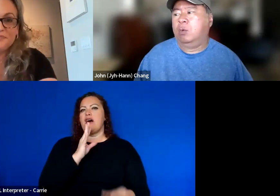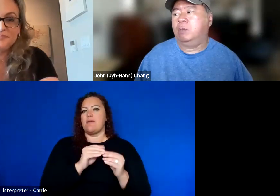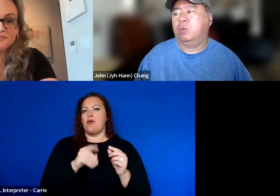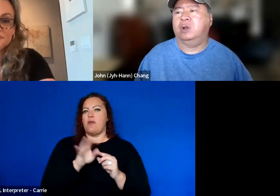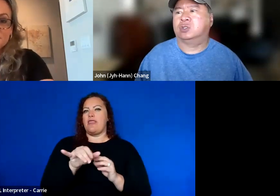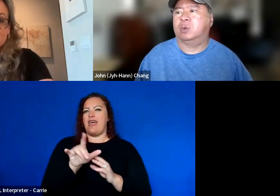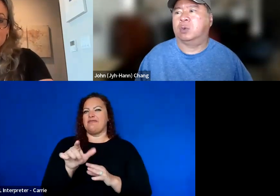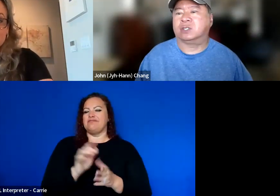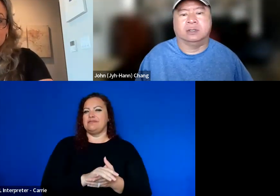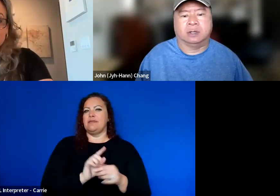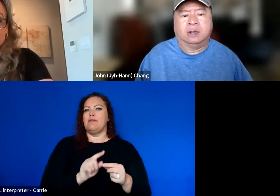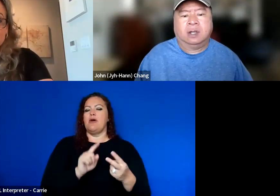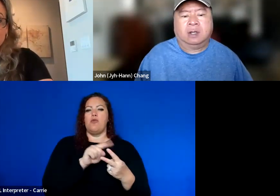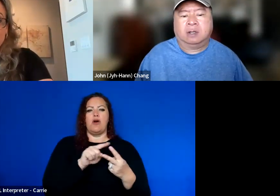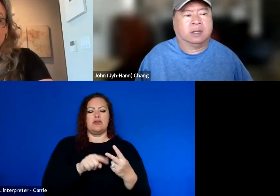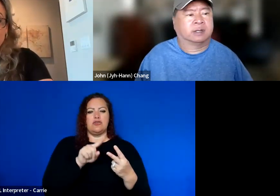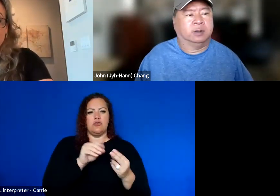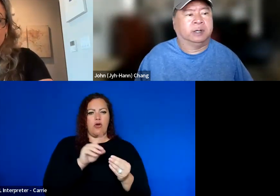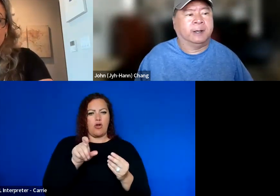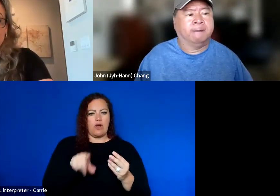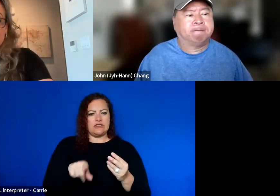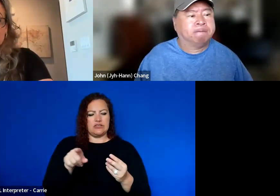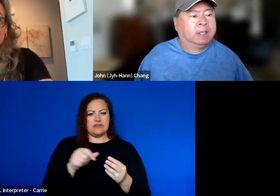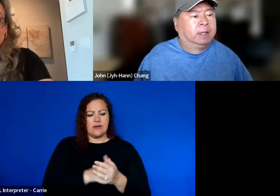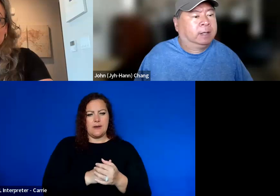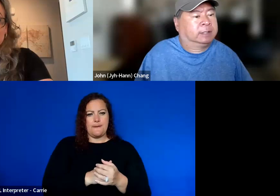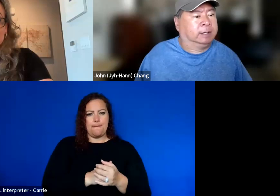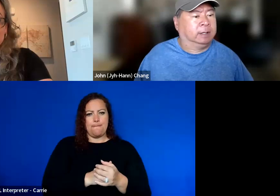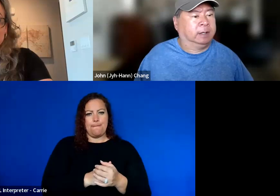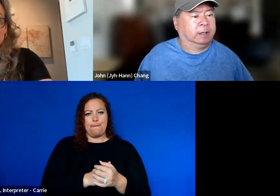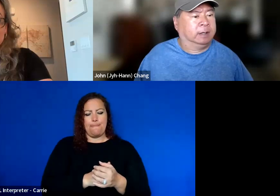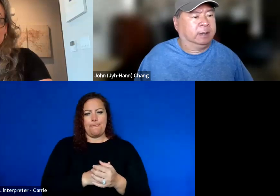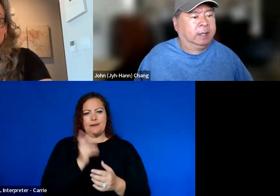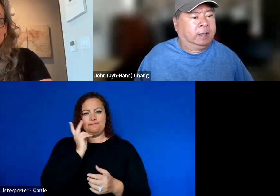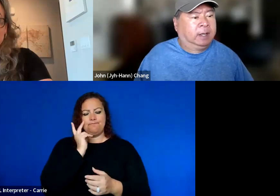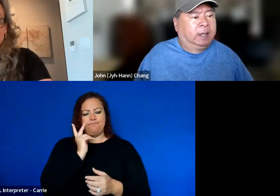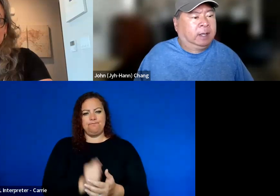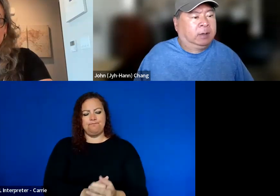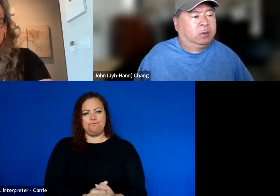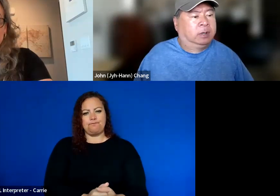But one or two more questions there, Dr. Hayward. Let's see.